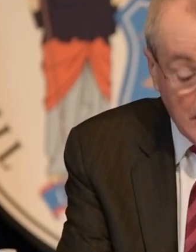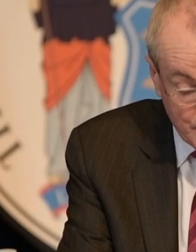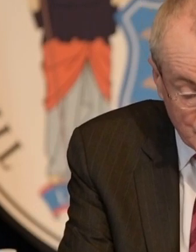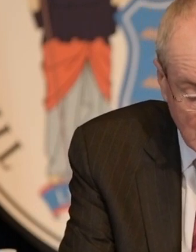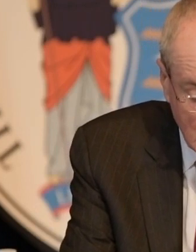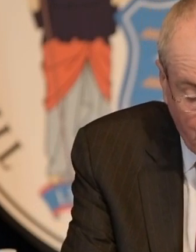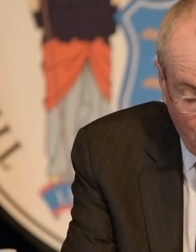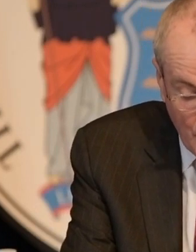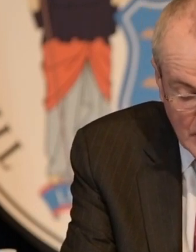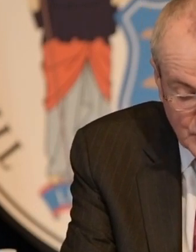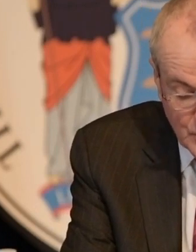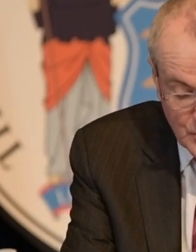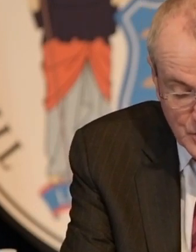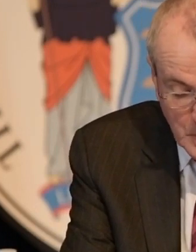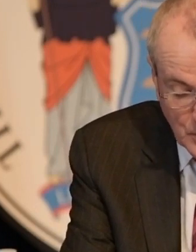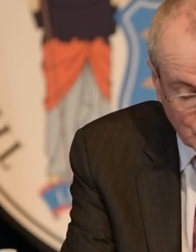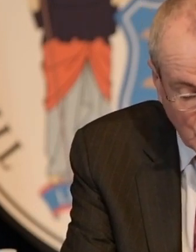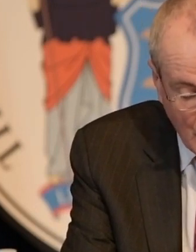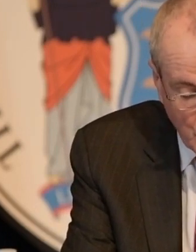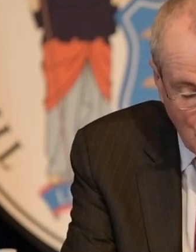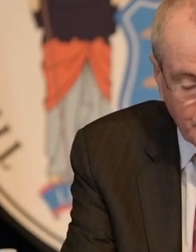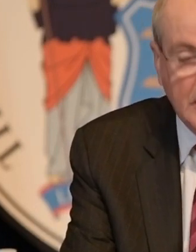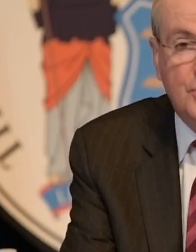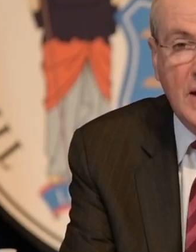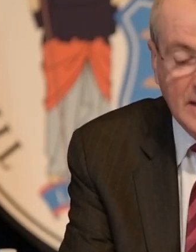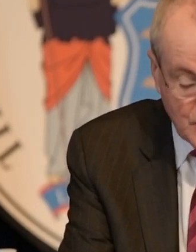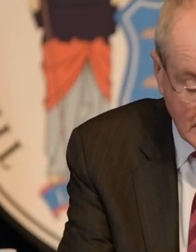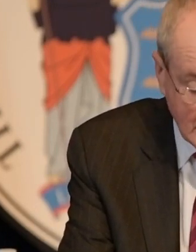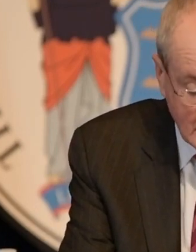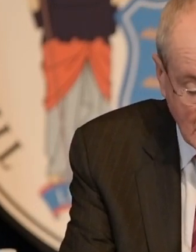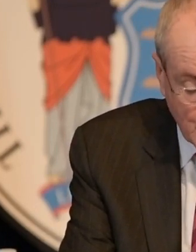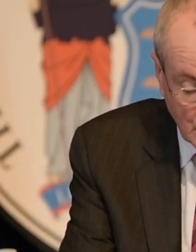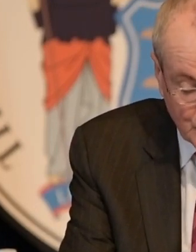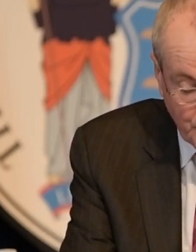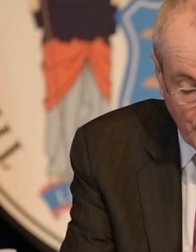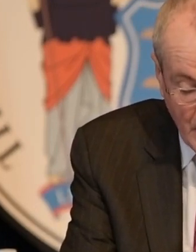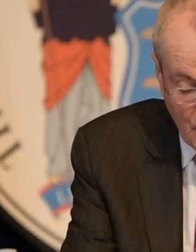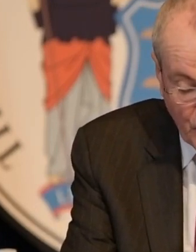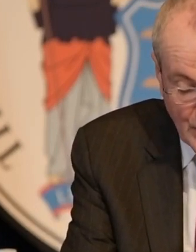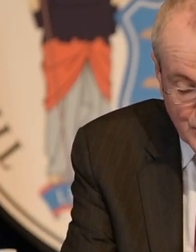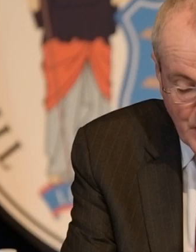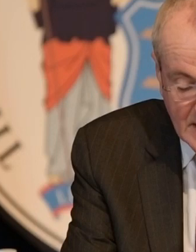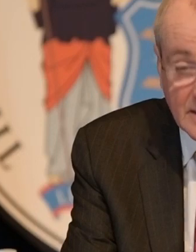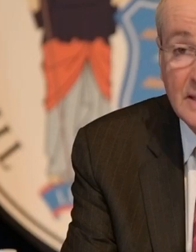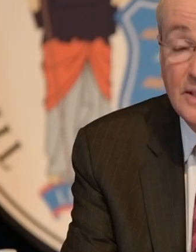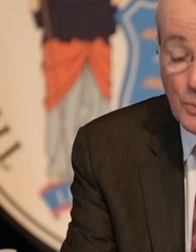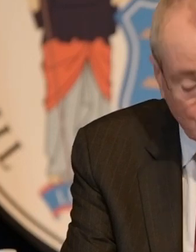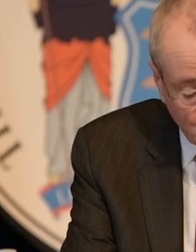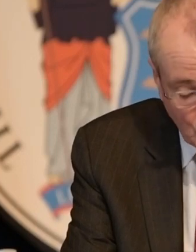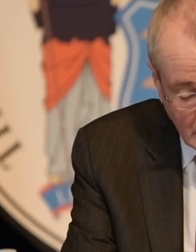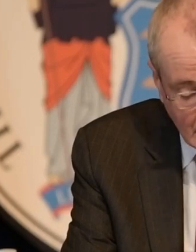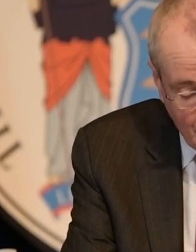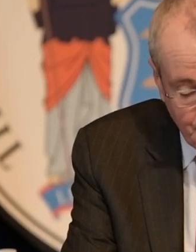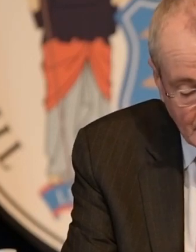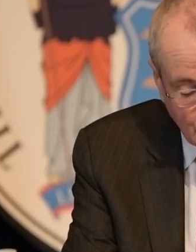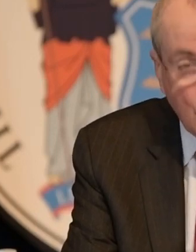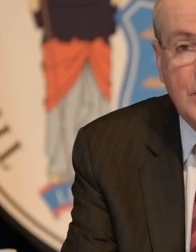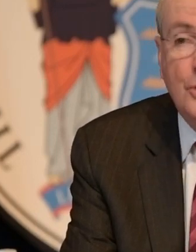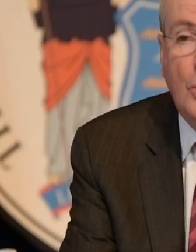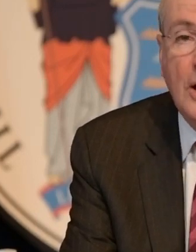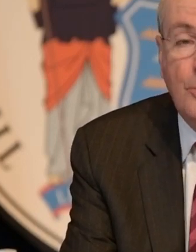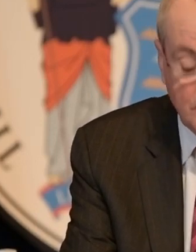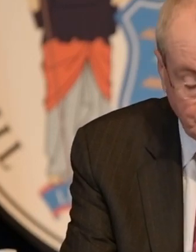data helps inform our decisions as we look toward a reopening strategy, as we look to prepare for a spike that will surely come